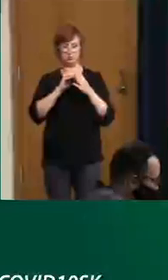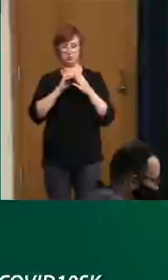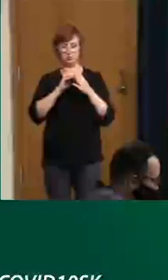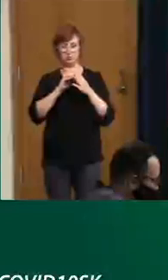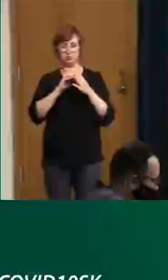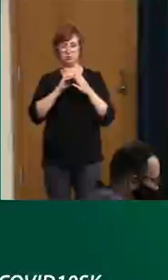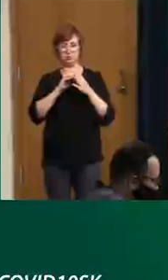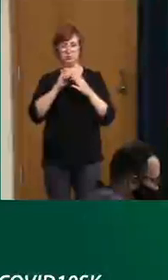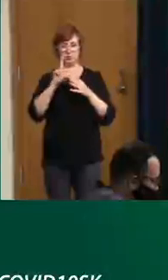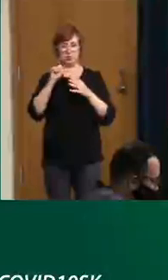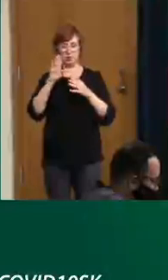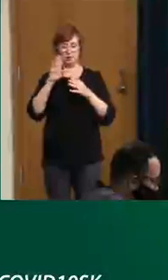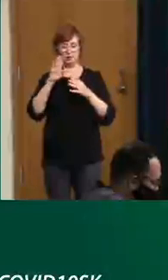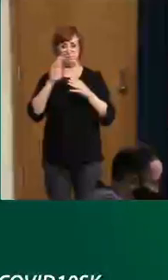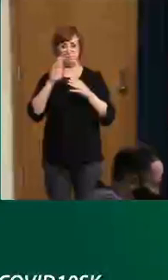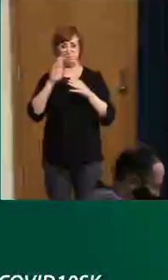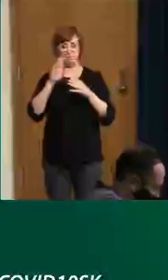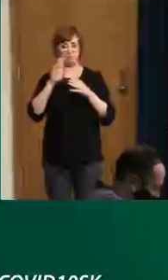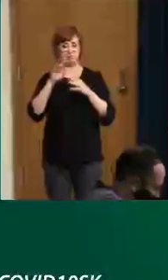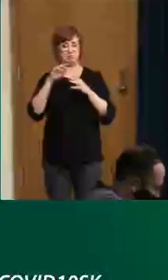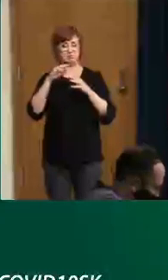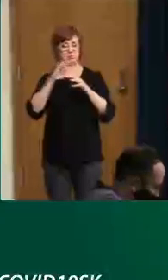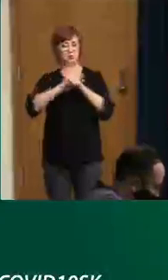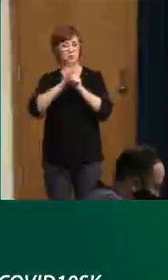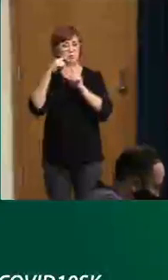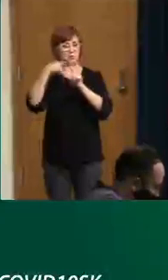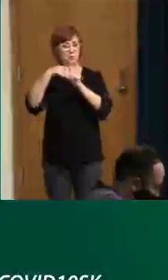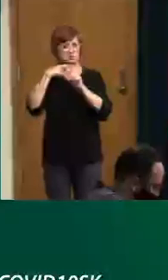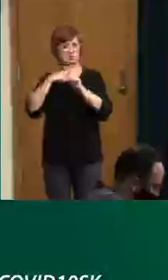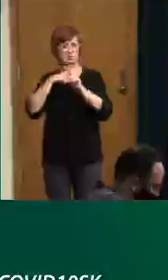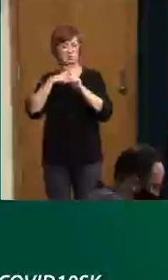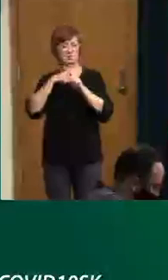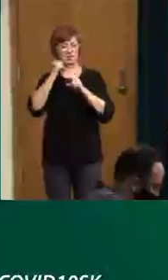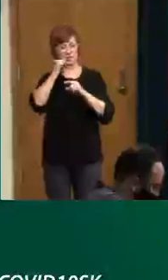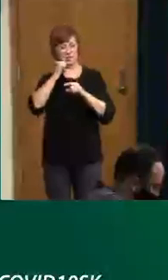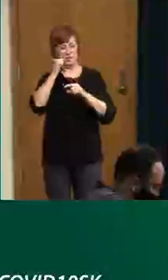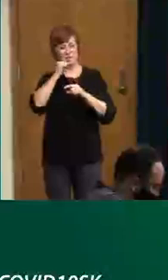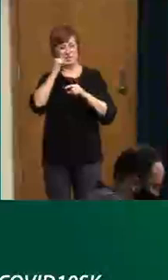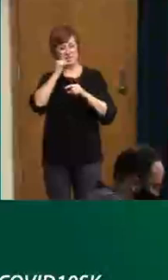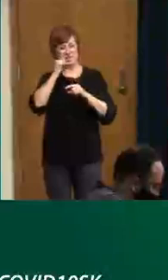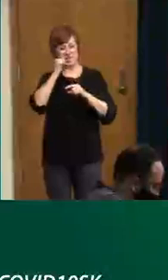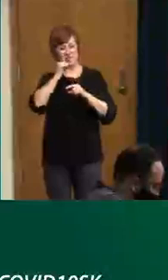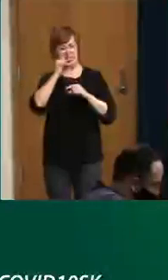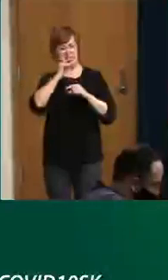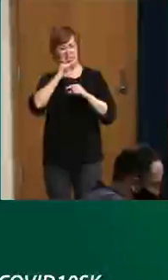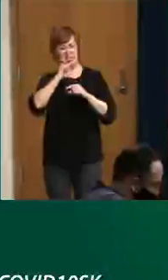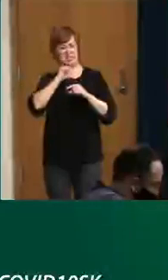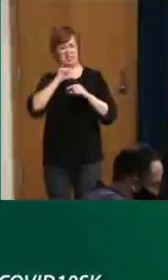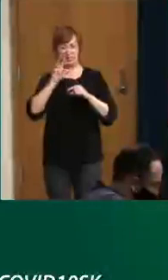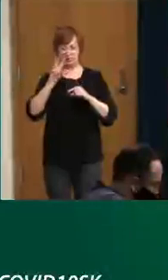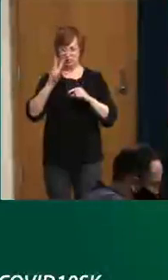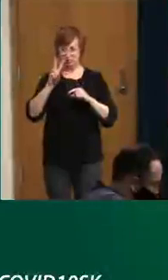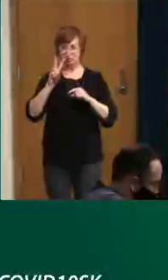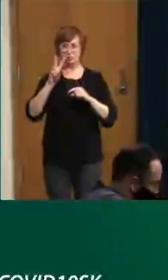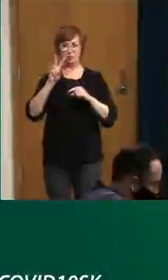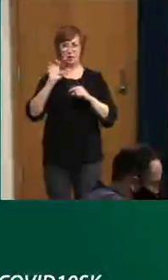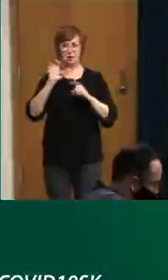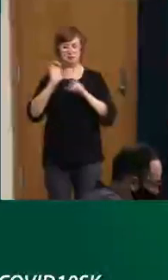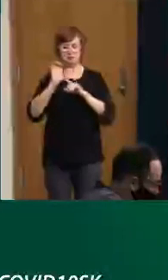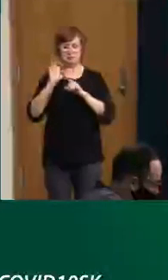wondering why we are even playing with the possibility of taking that risk.